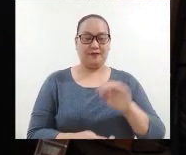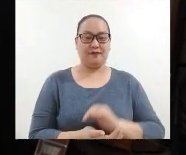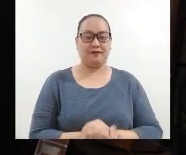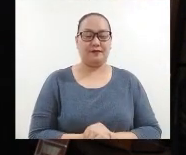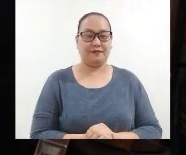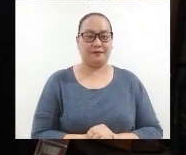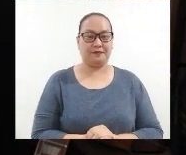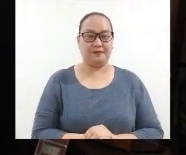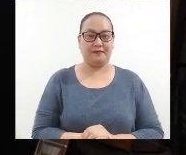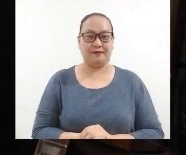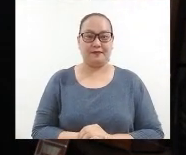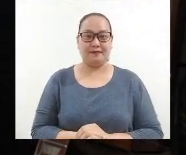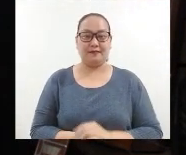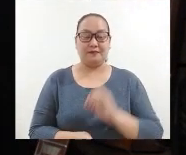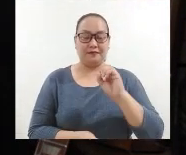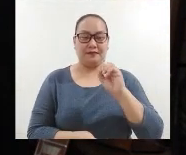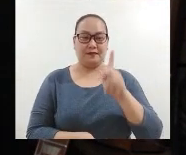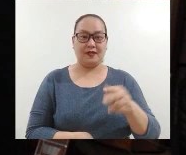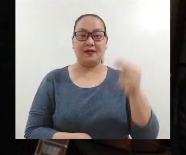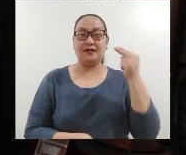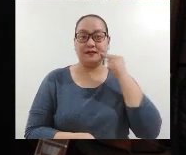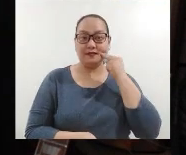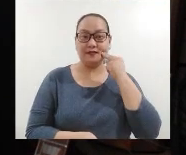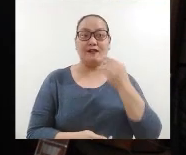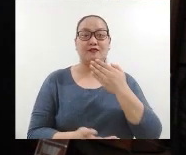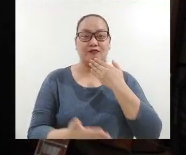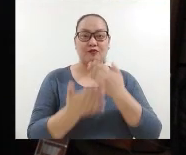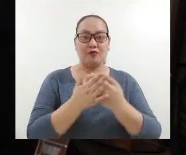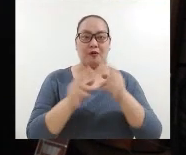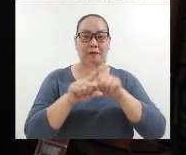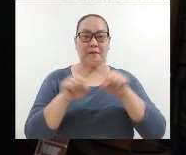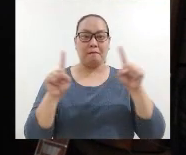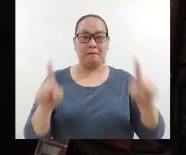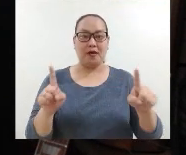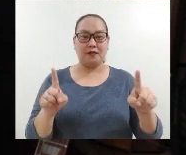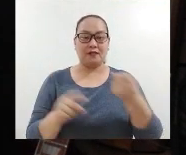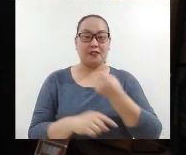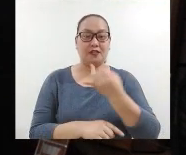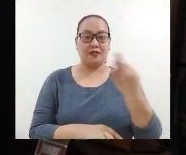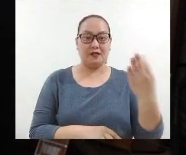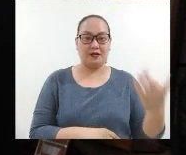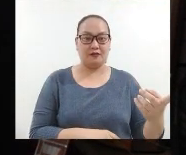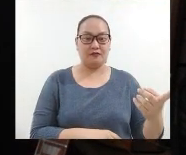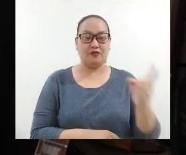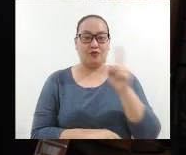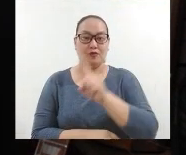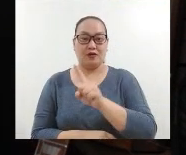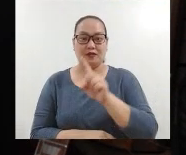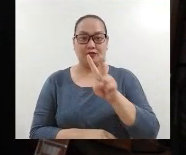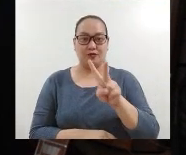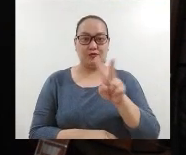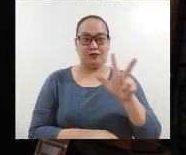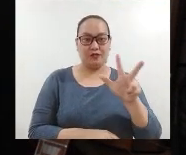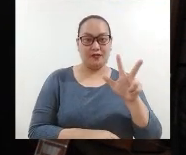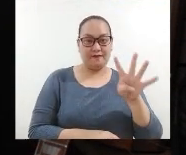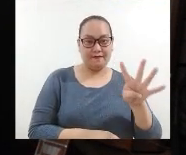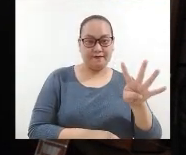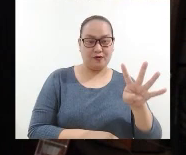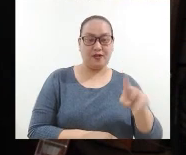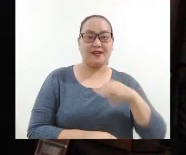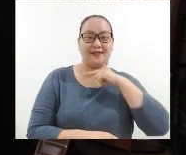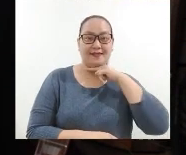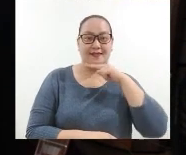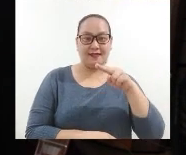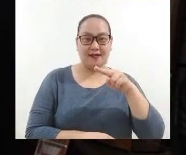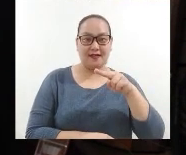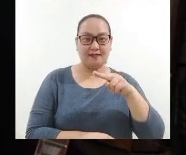One, two. Okay, Nan, that's good. But we have to count it as one, two, three, four. not as a single